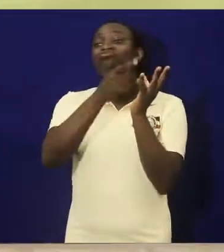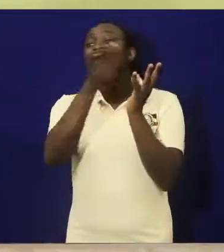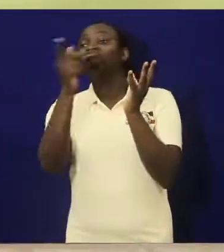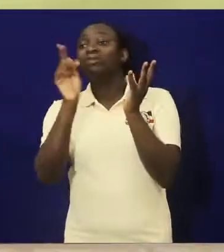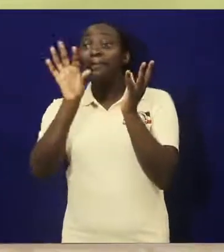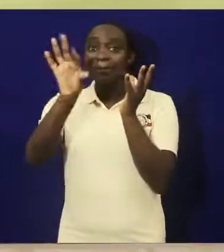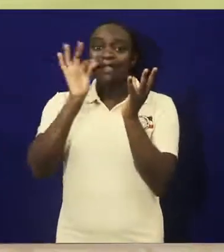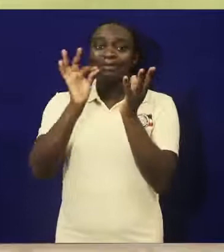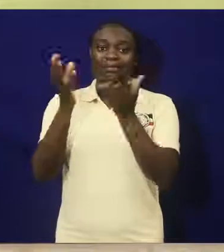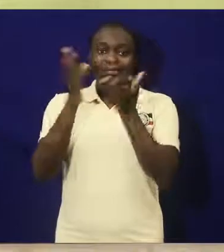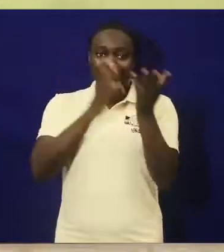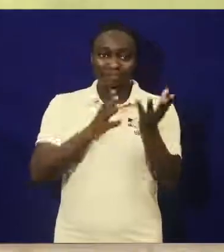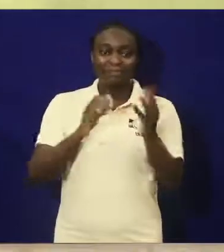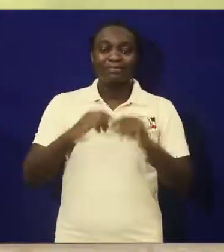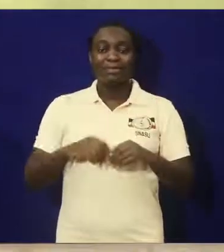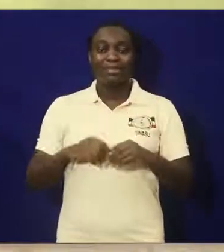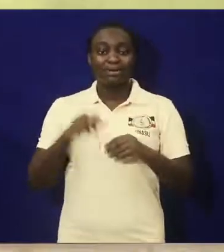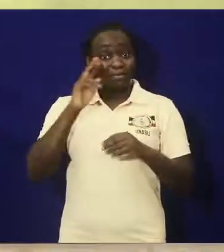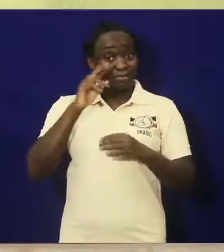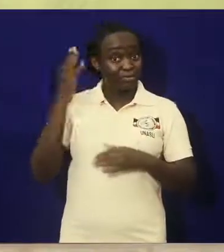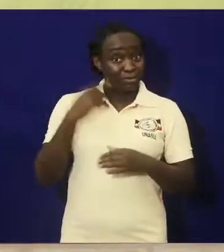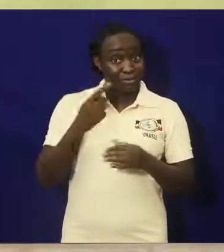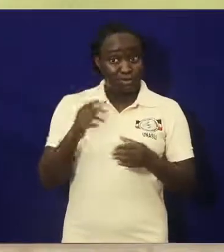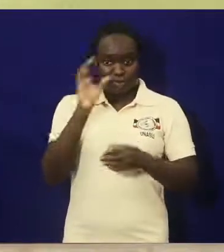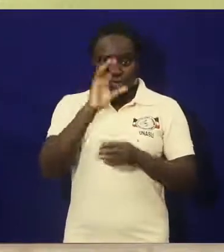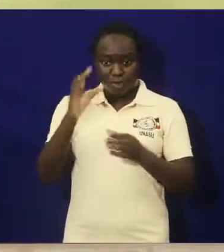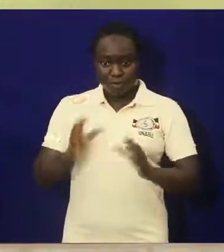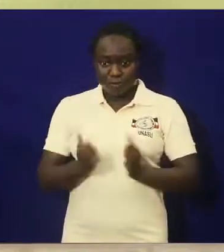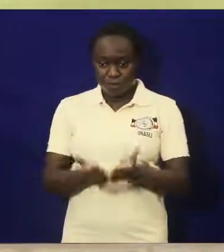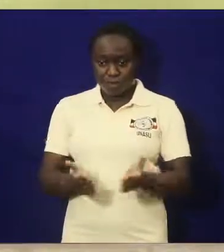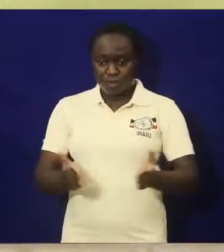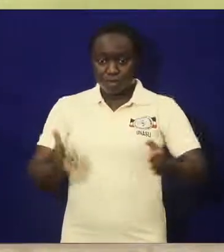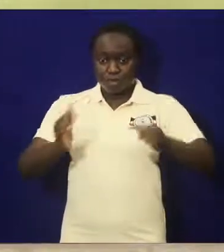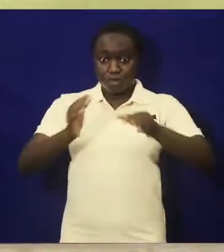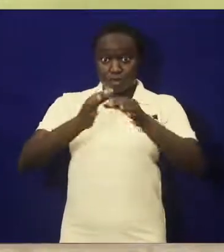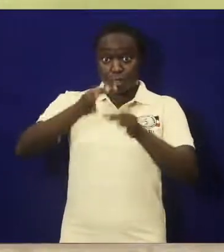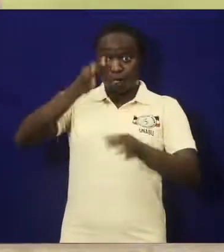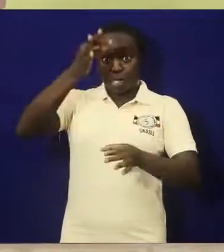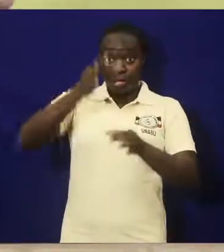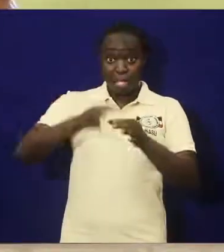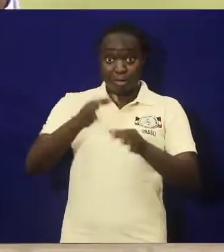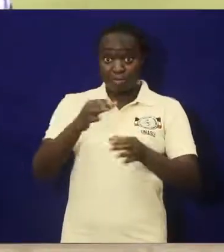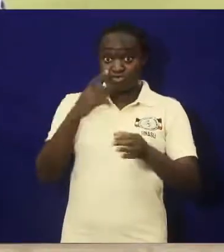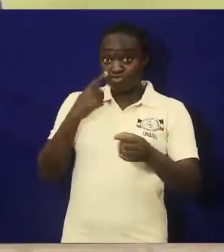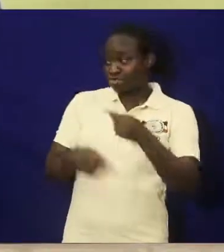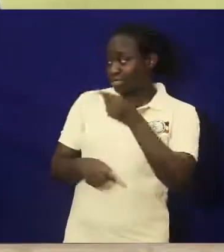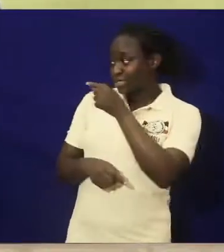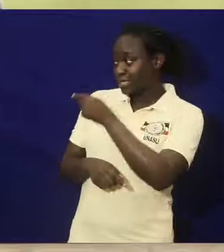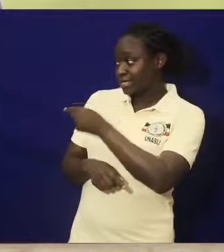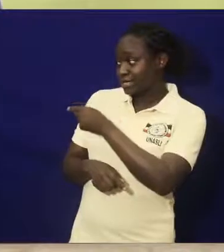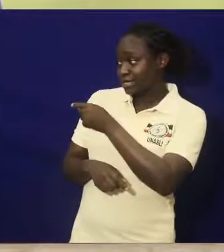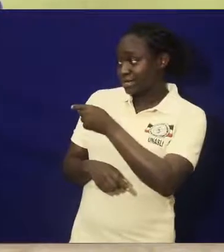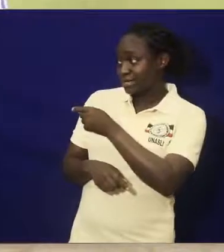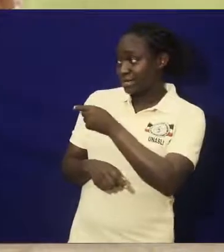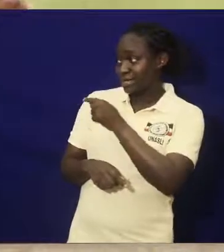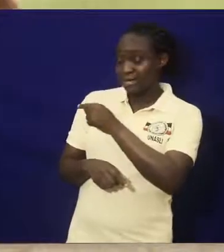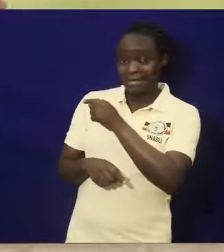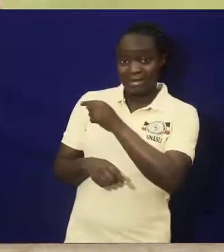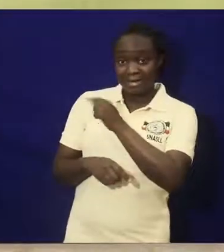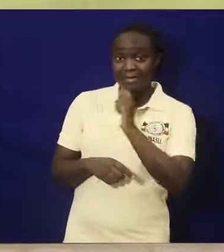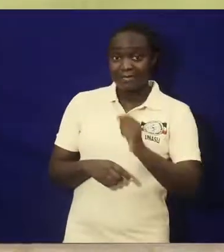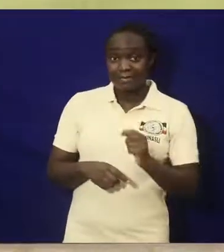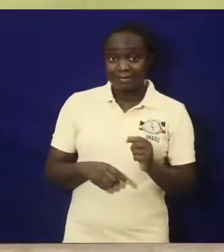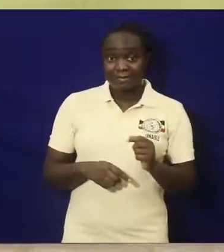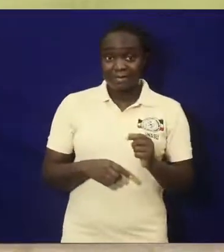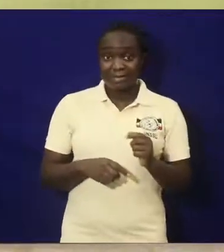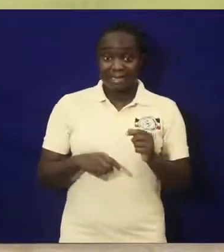with a long neck. I'll give you an example. This probably is not a bottle, but something. There are bottles that